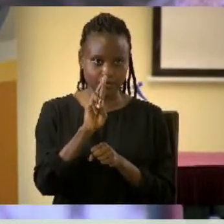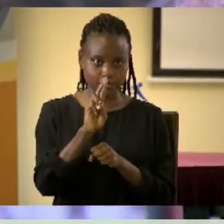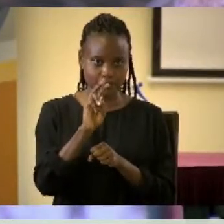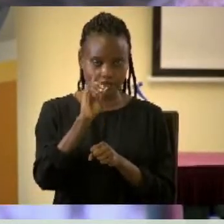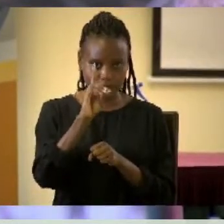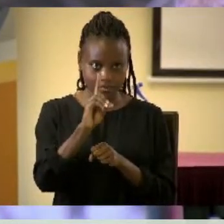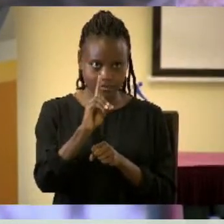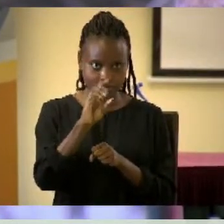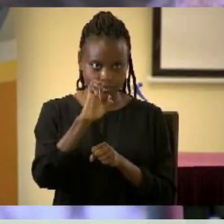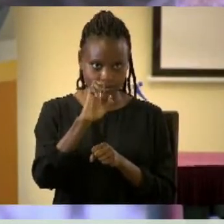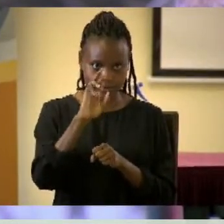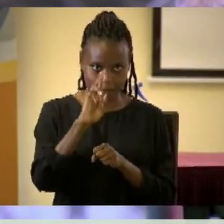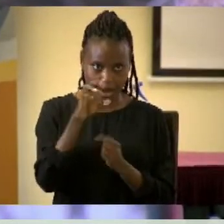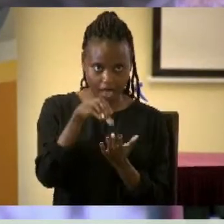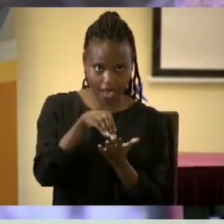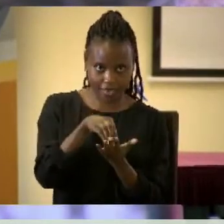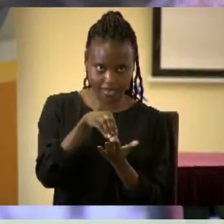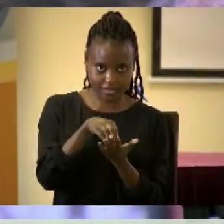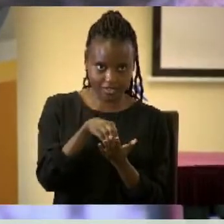who represent